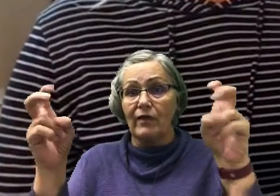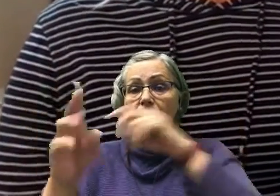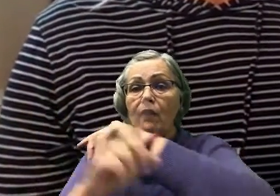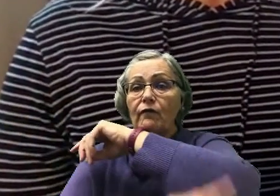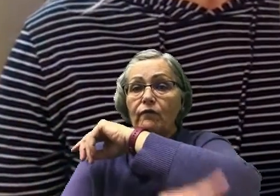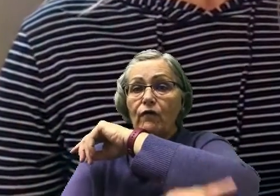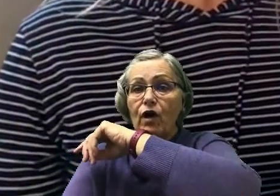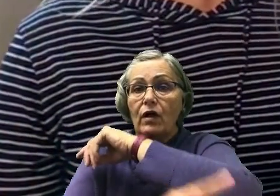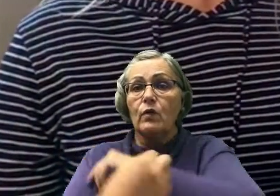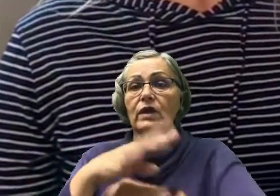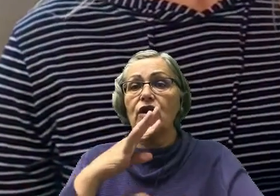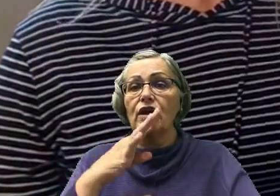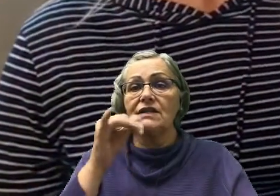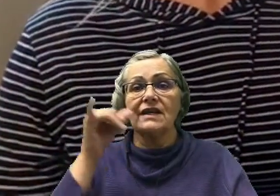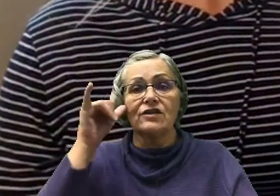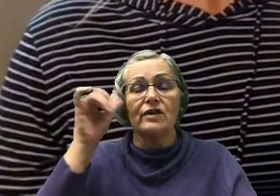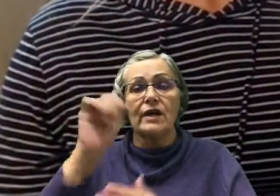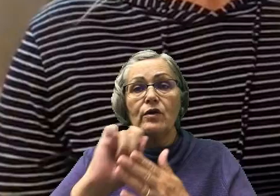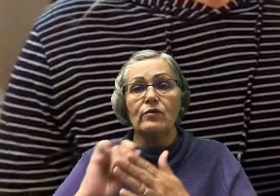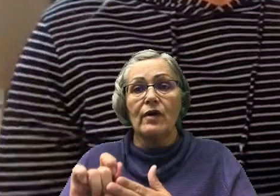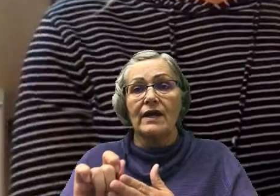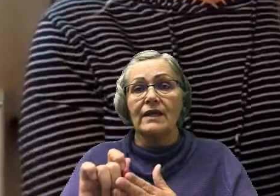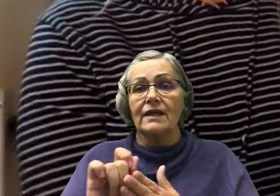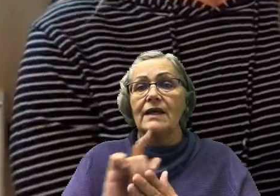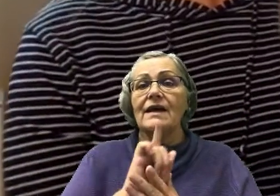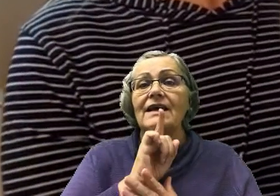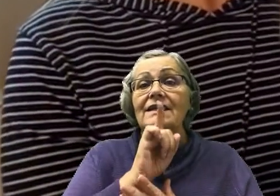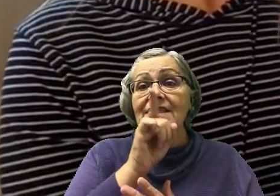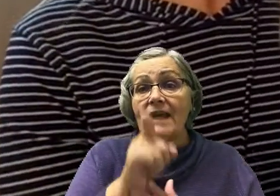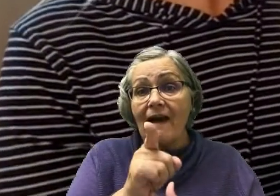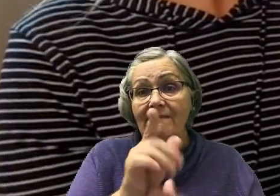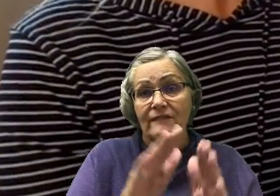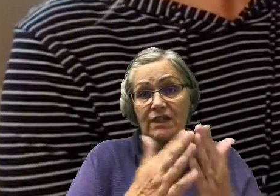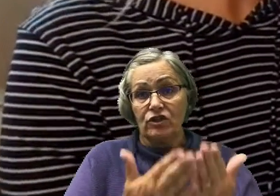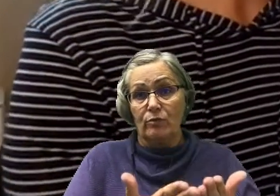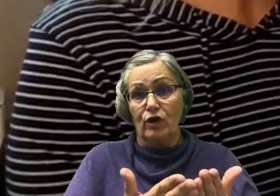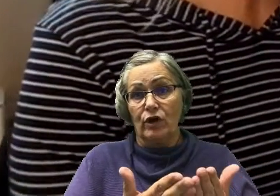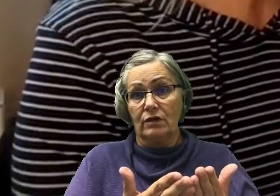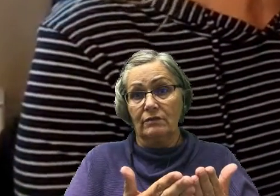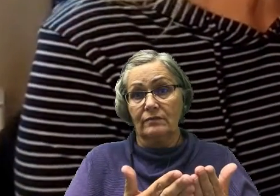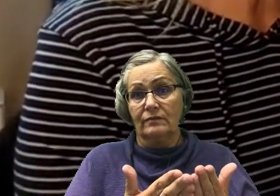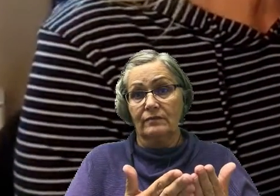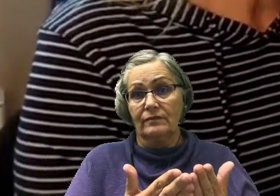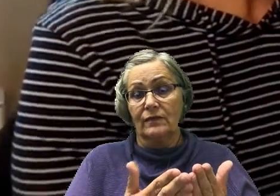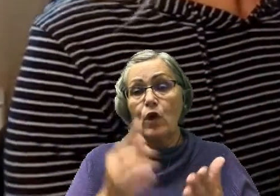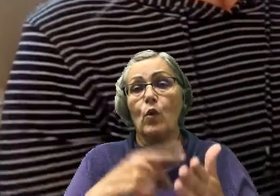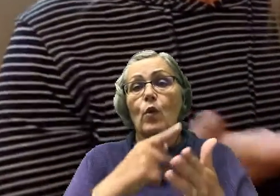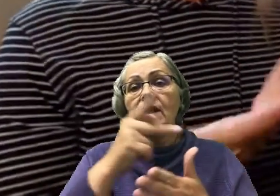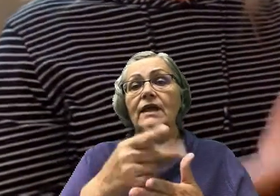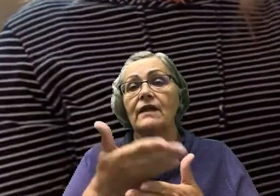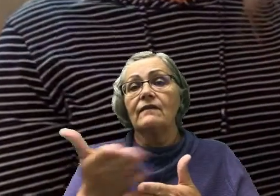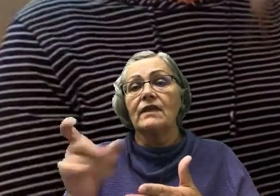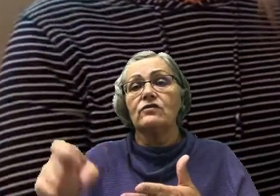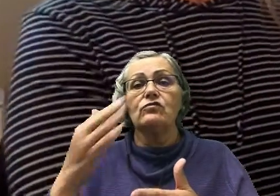a nonfiction book. Okay, so what kinds of things do you know about fall? What do